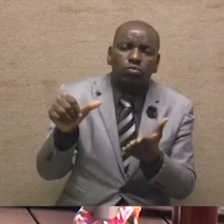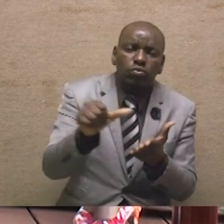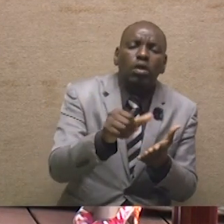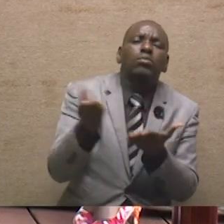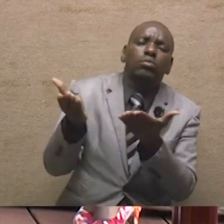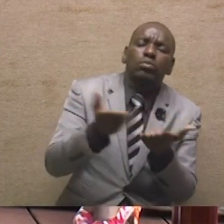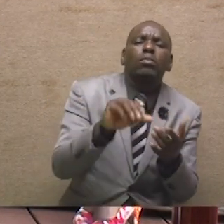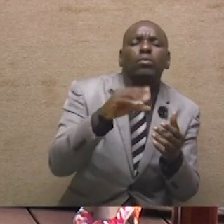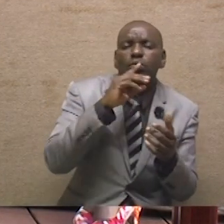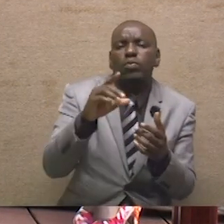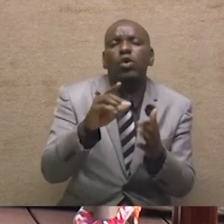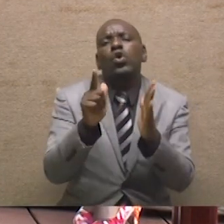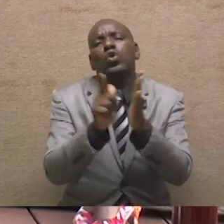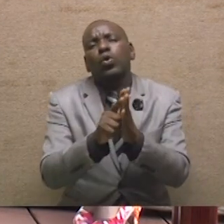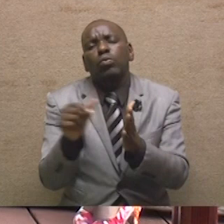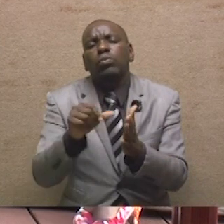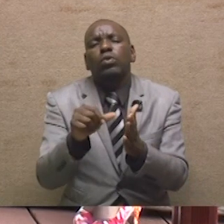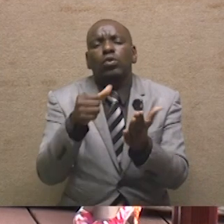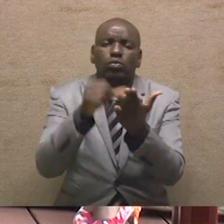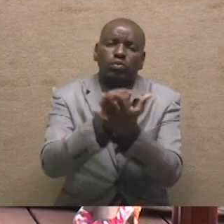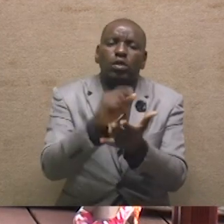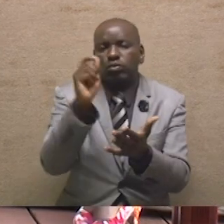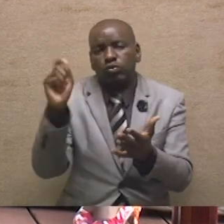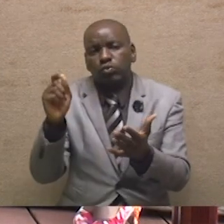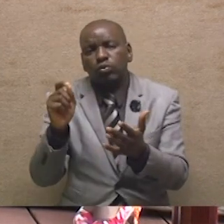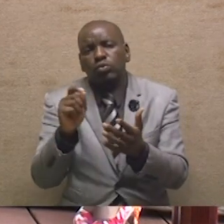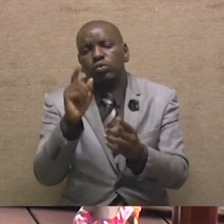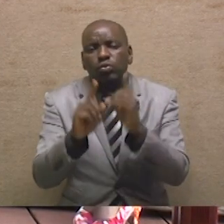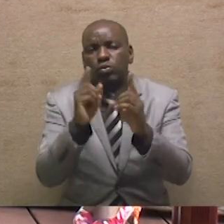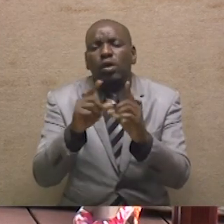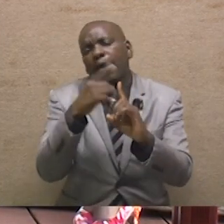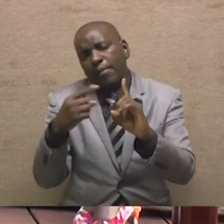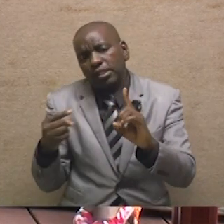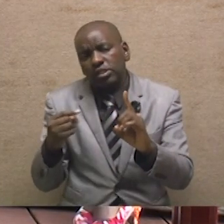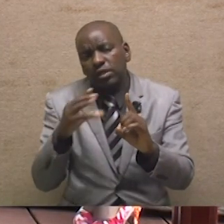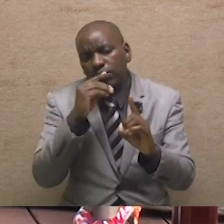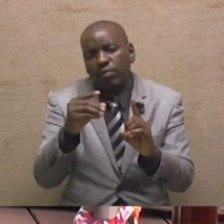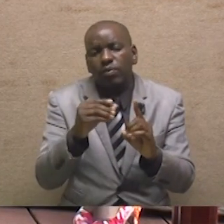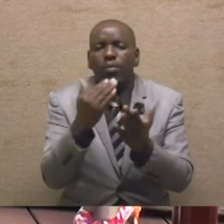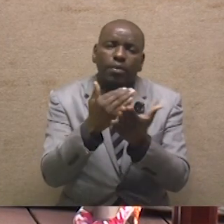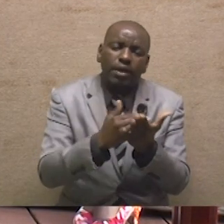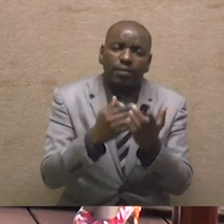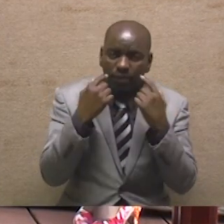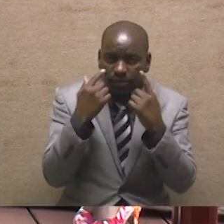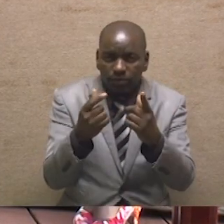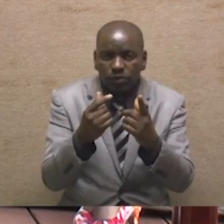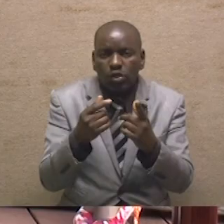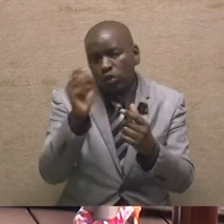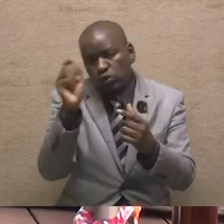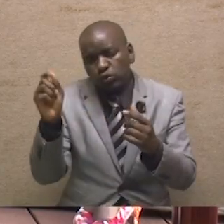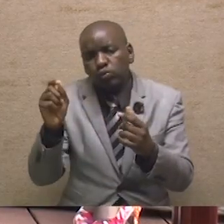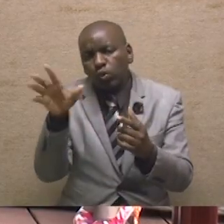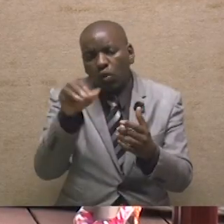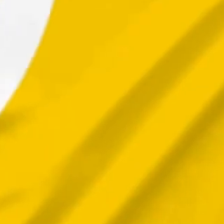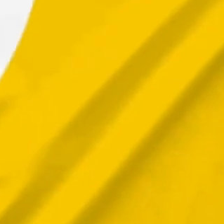the law provides in terms of registration of schools and the practical ways that the ministry is putting in place to make sure that schools are